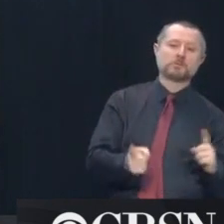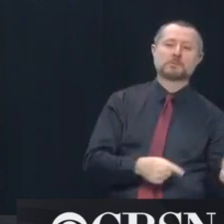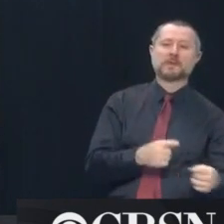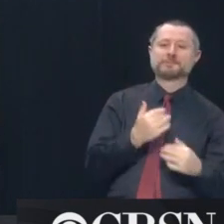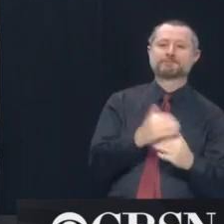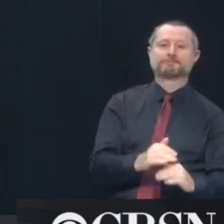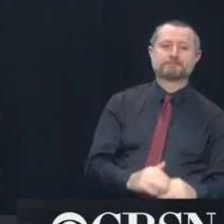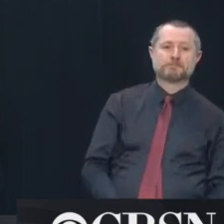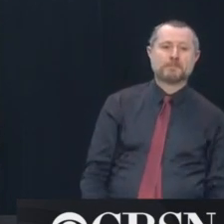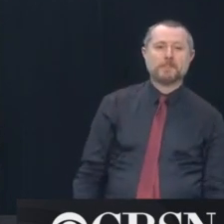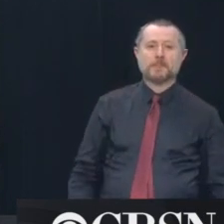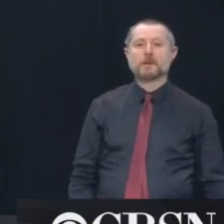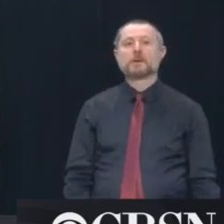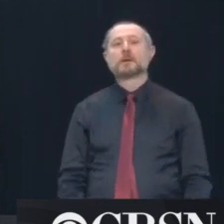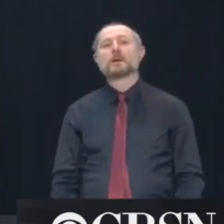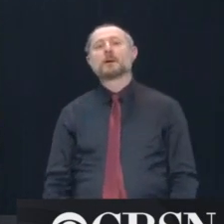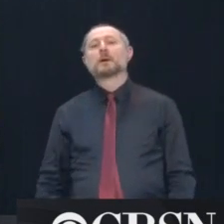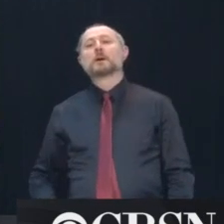rules?